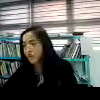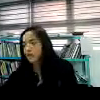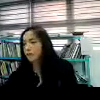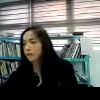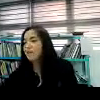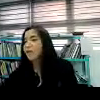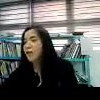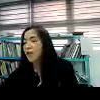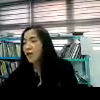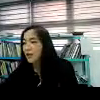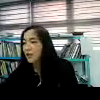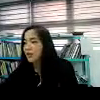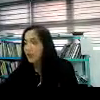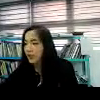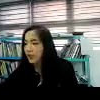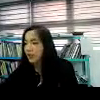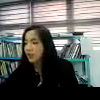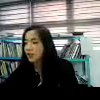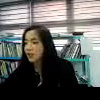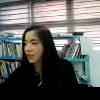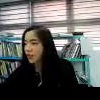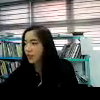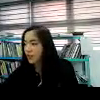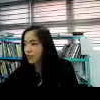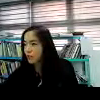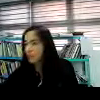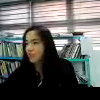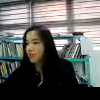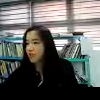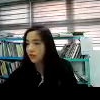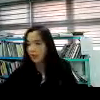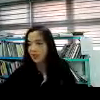po sa iba. Kapag naman journals, pwede po tayong